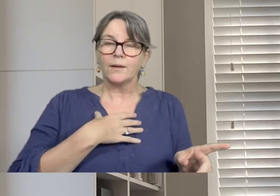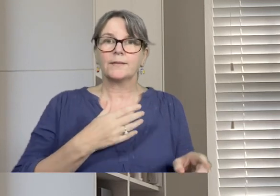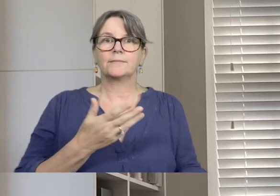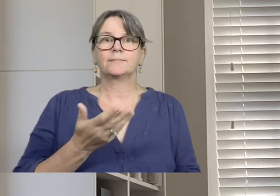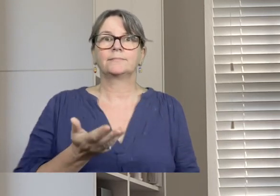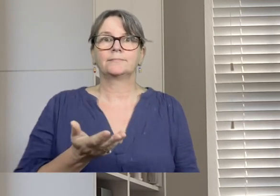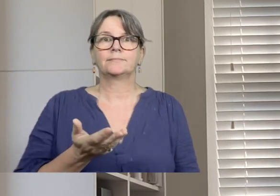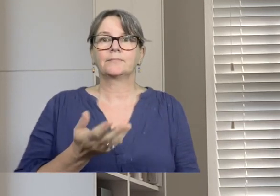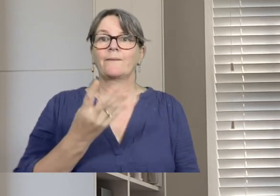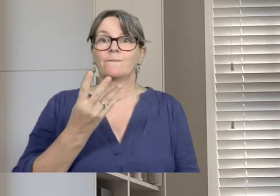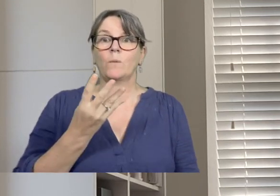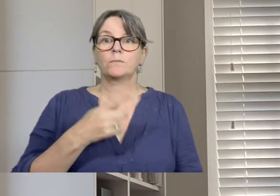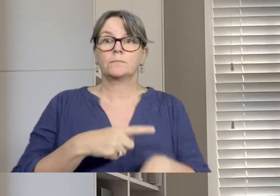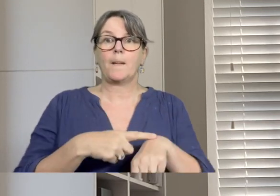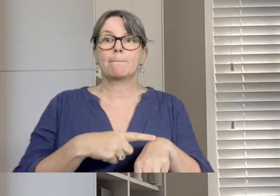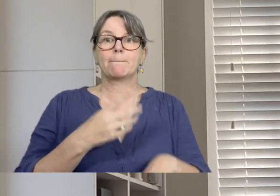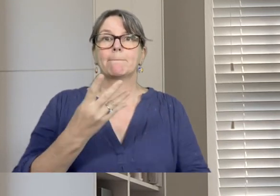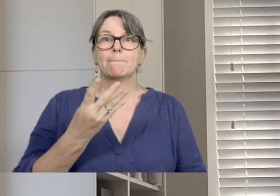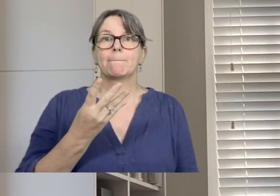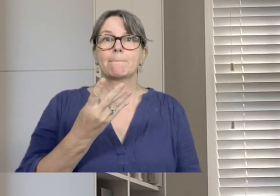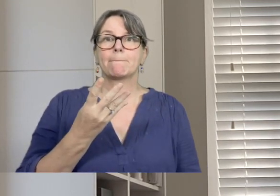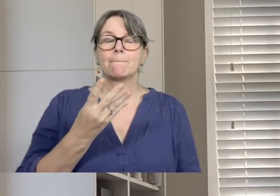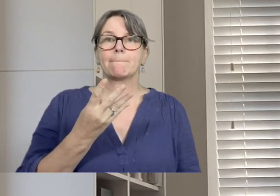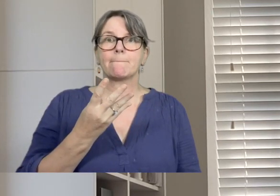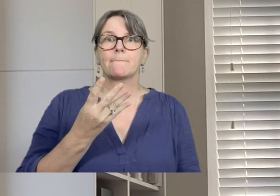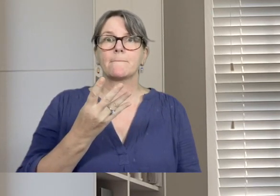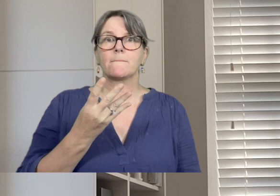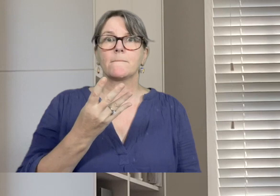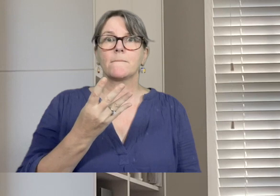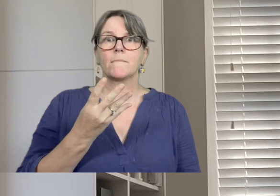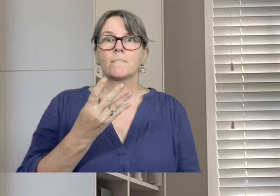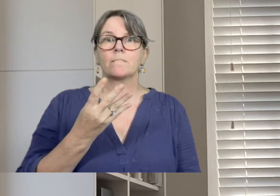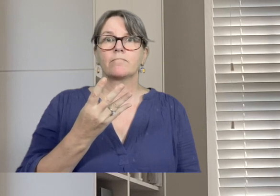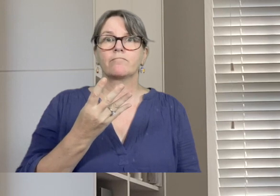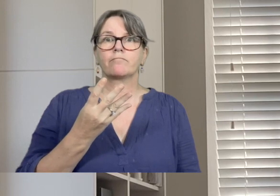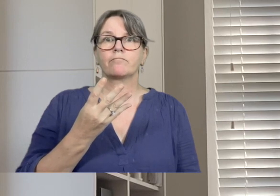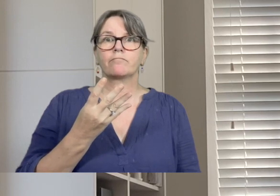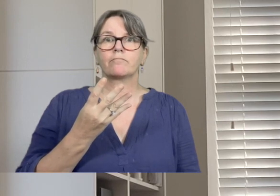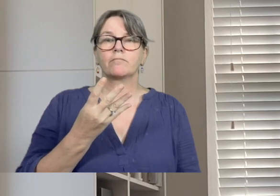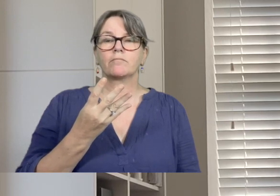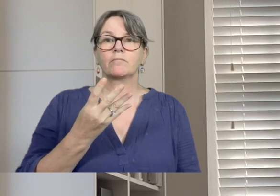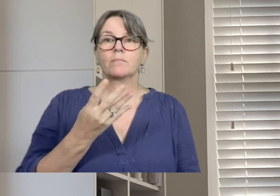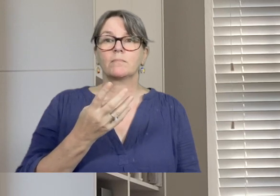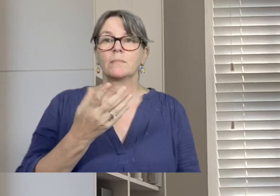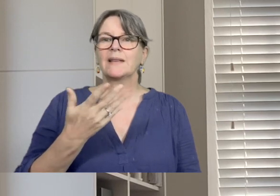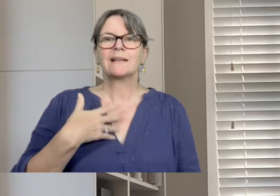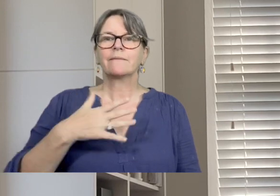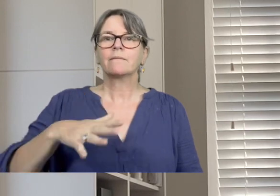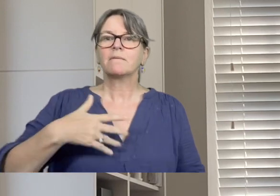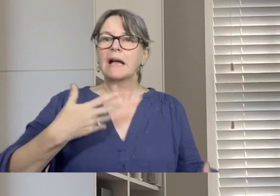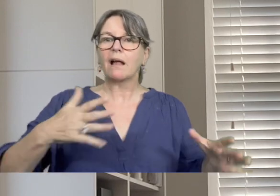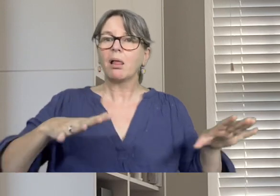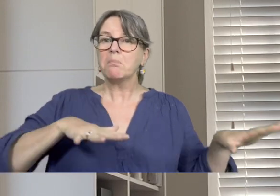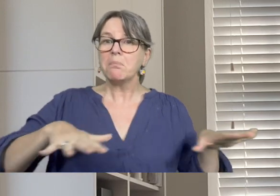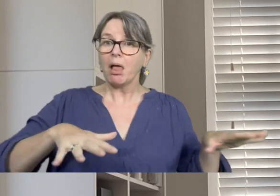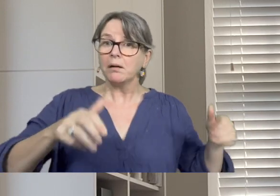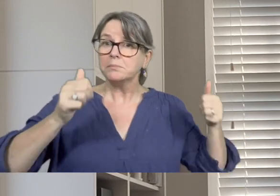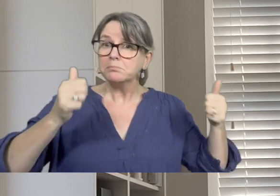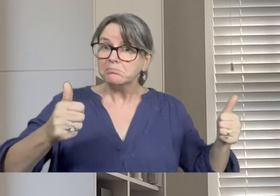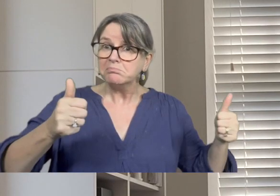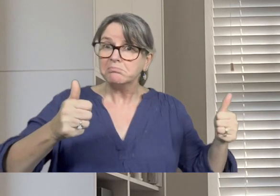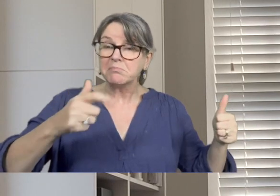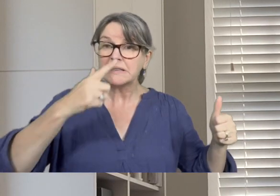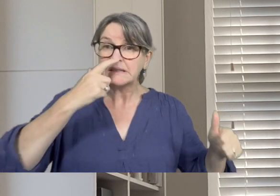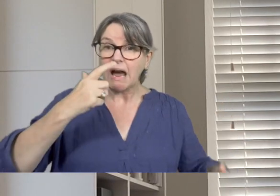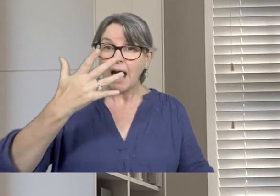and in and 4. Nice. We're going to take the hand away. I recommend resting it on top. If we